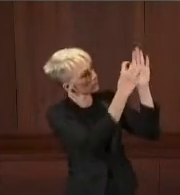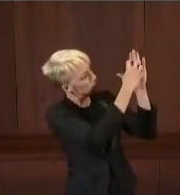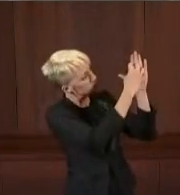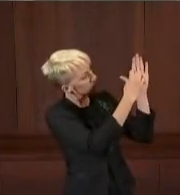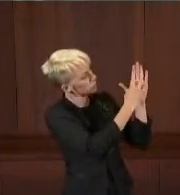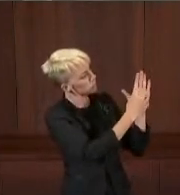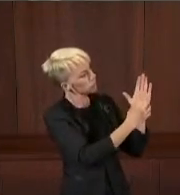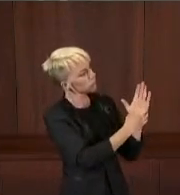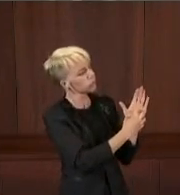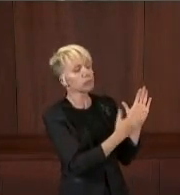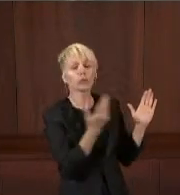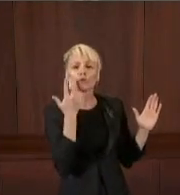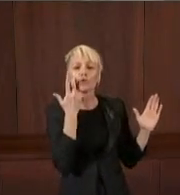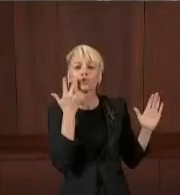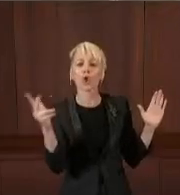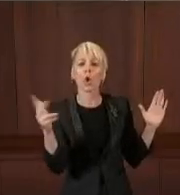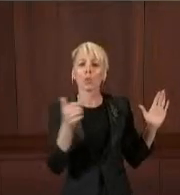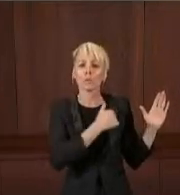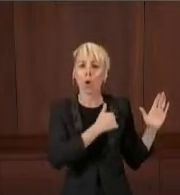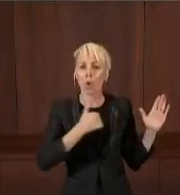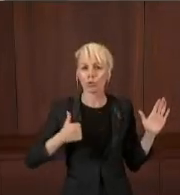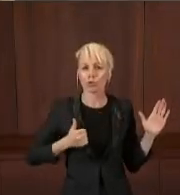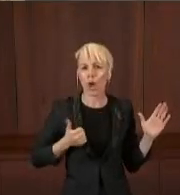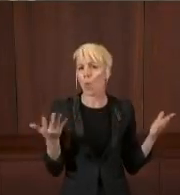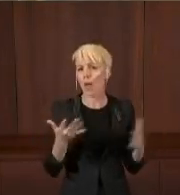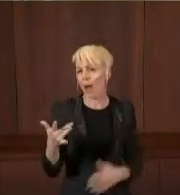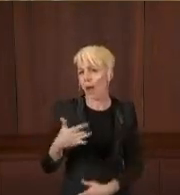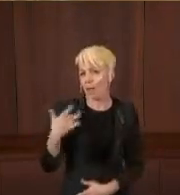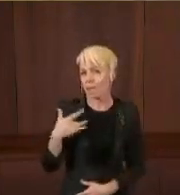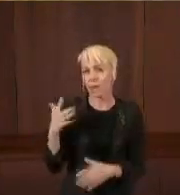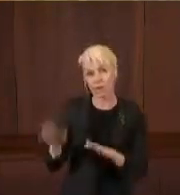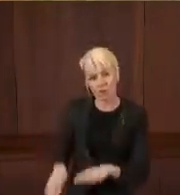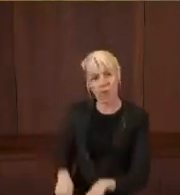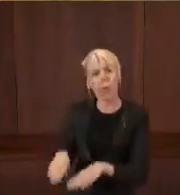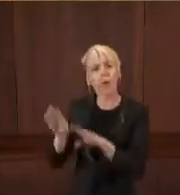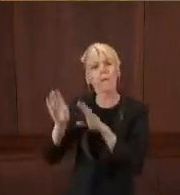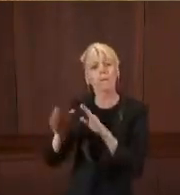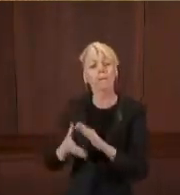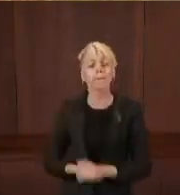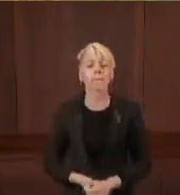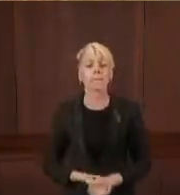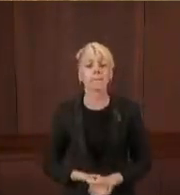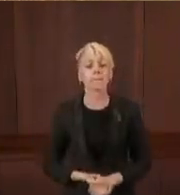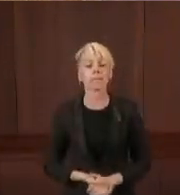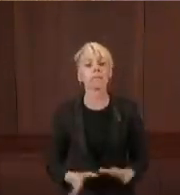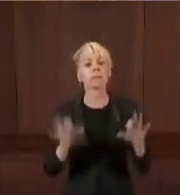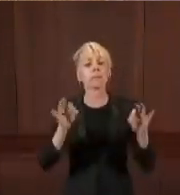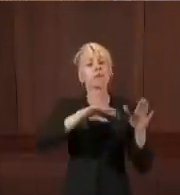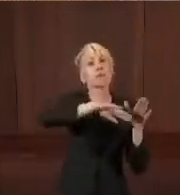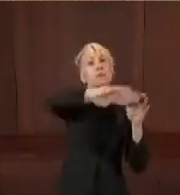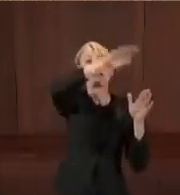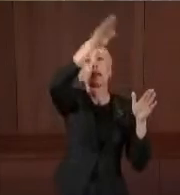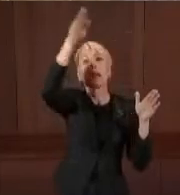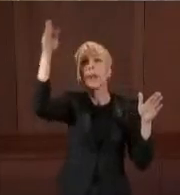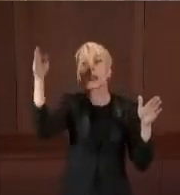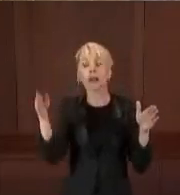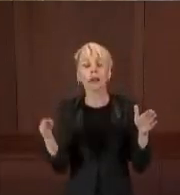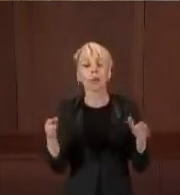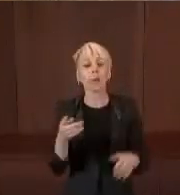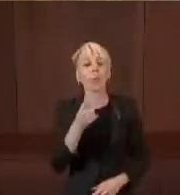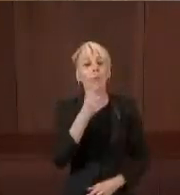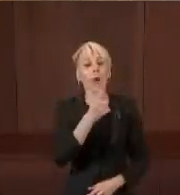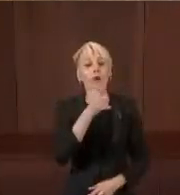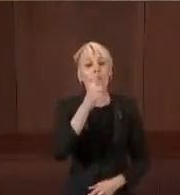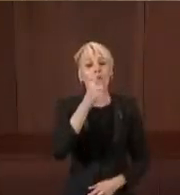first World War enlistees. And the 120,000 stars in the domed ceiling of this Hall of